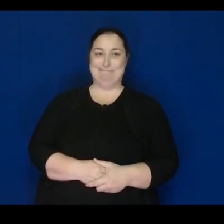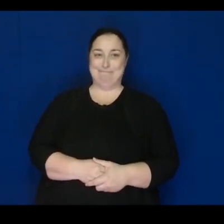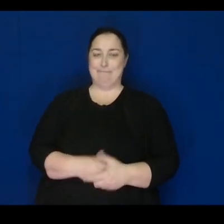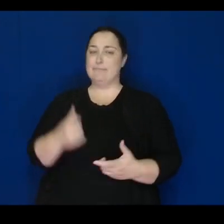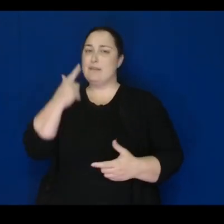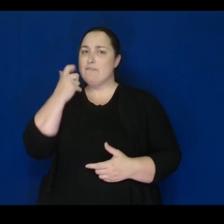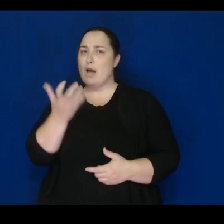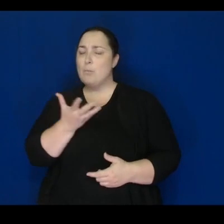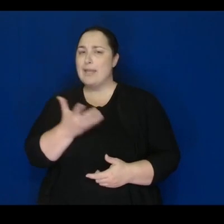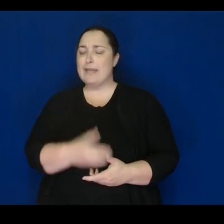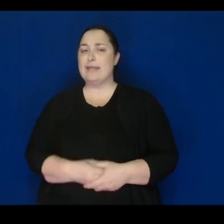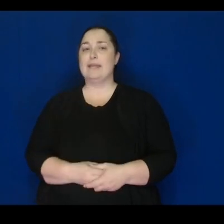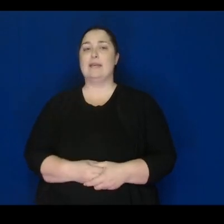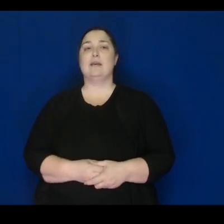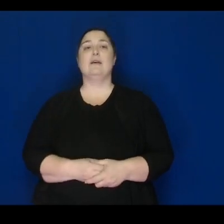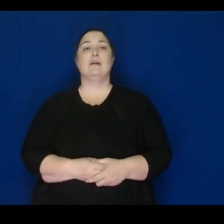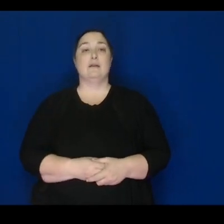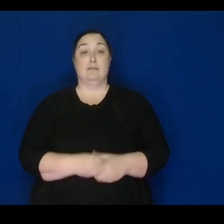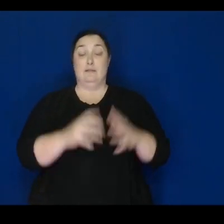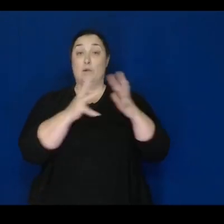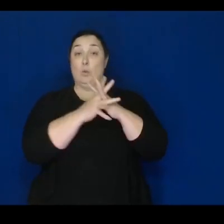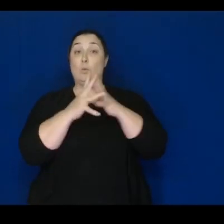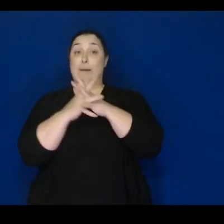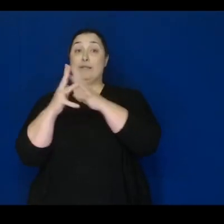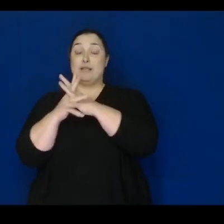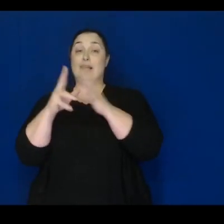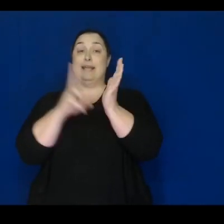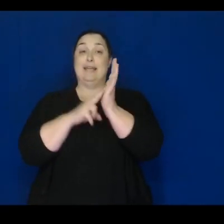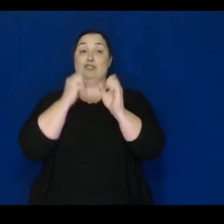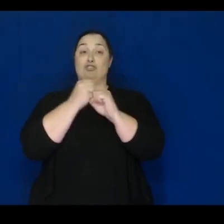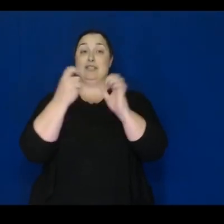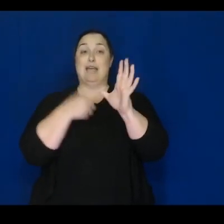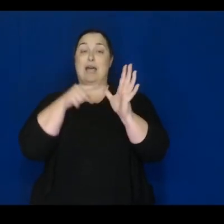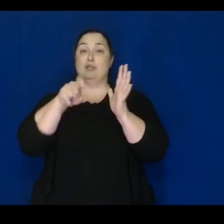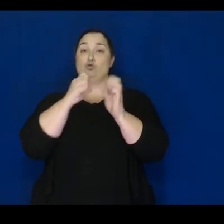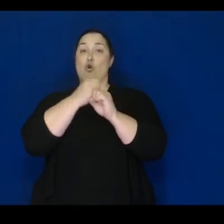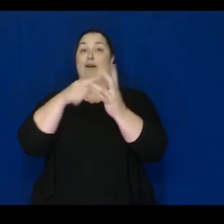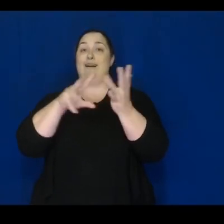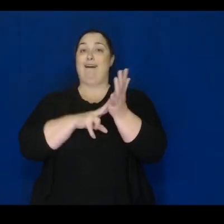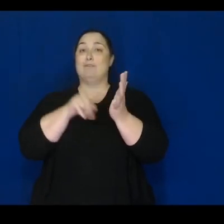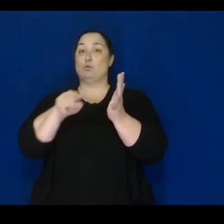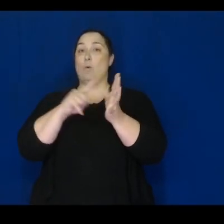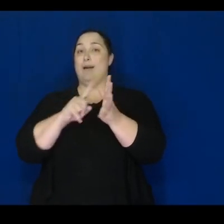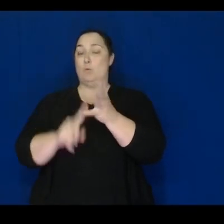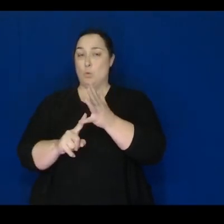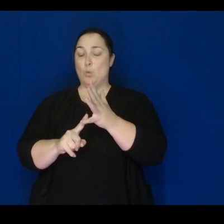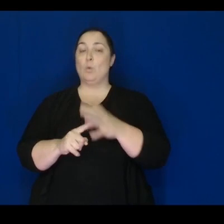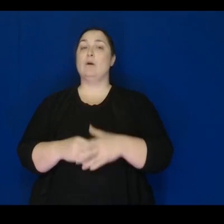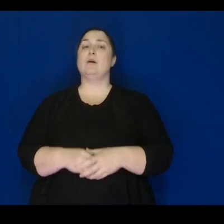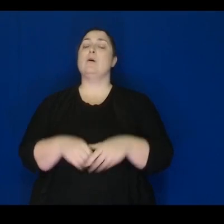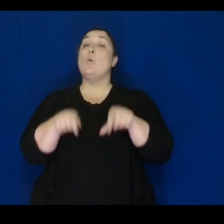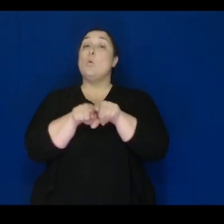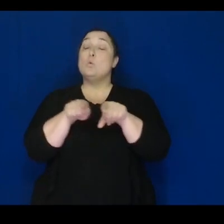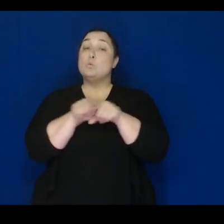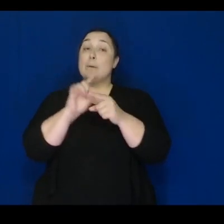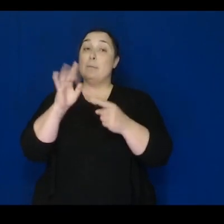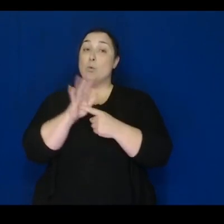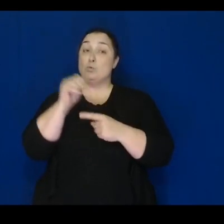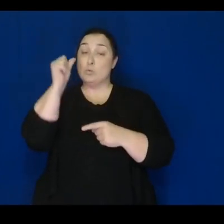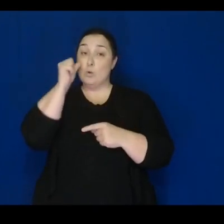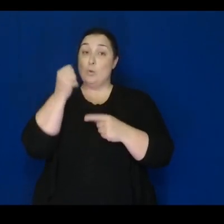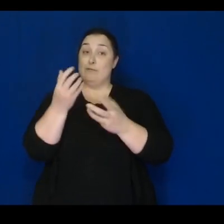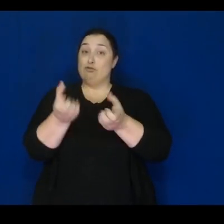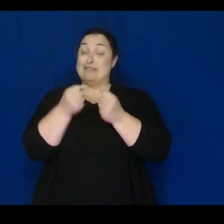find that online? You can find it on our website, just go nga.gov.au. But also it's important to note that we have